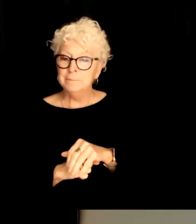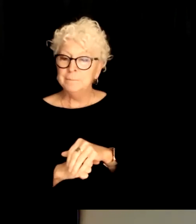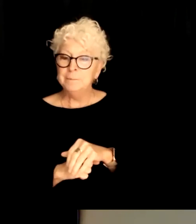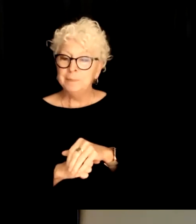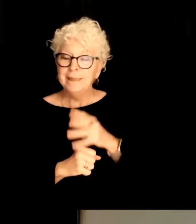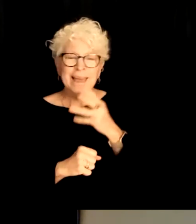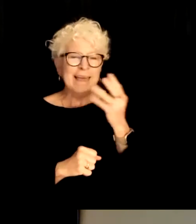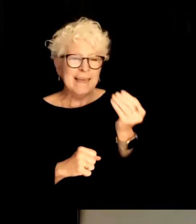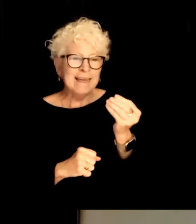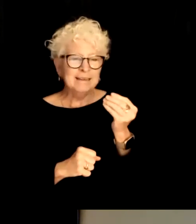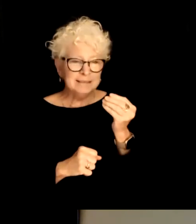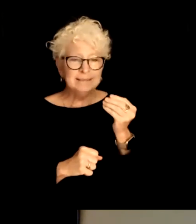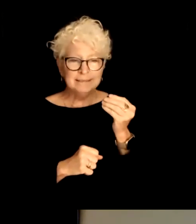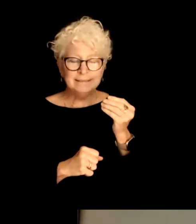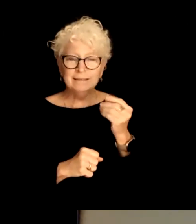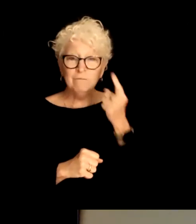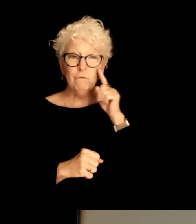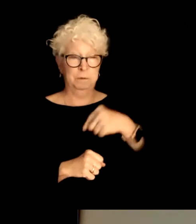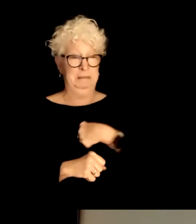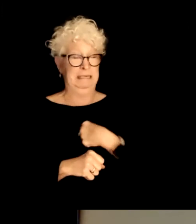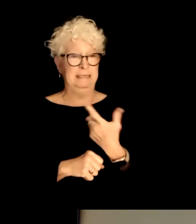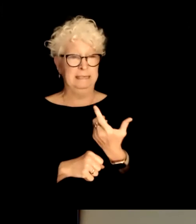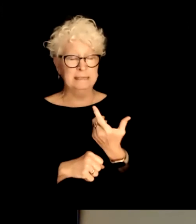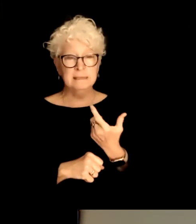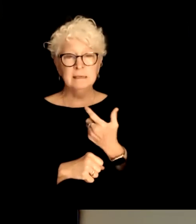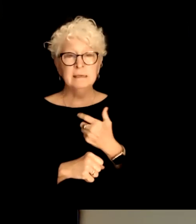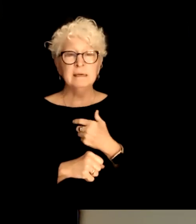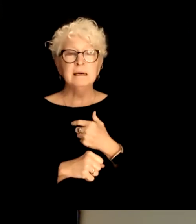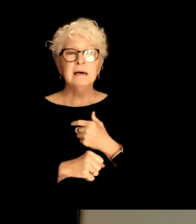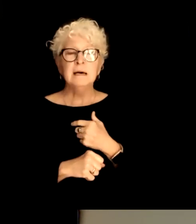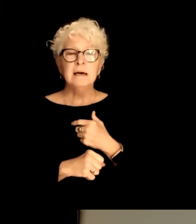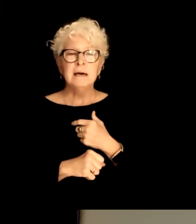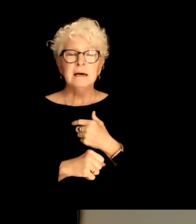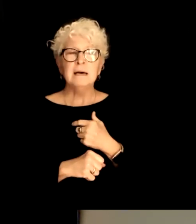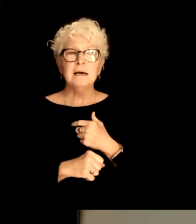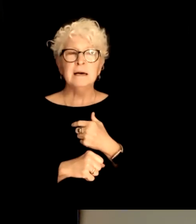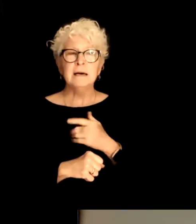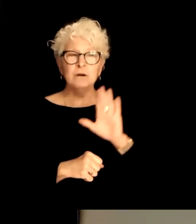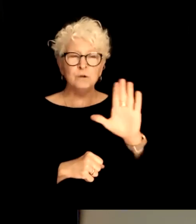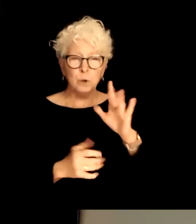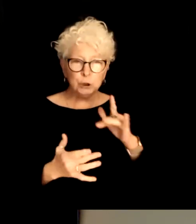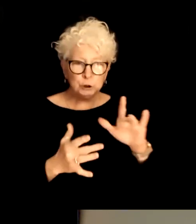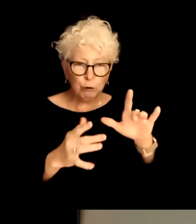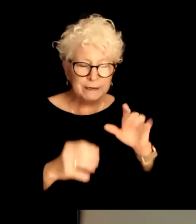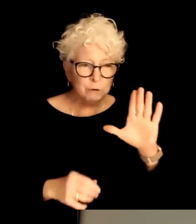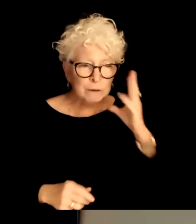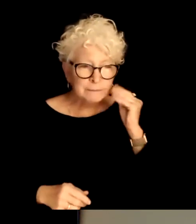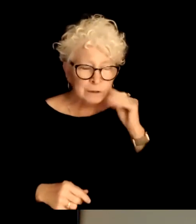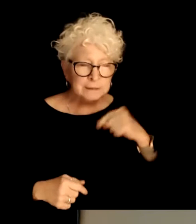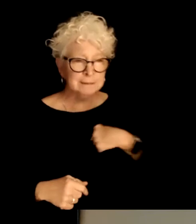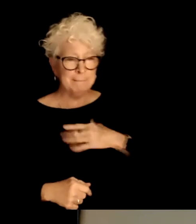bit to sort of your journey as well, Megan, I ended up